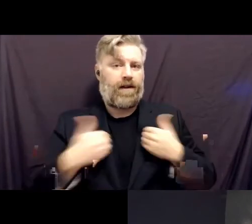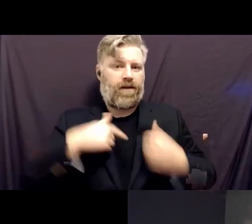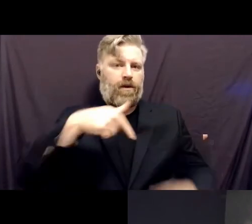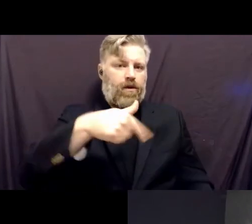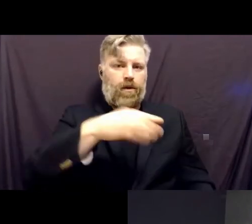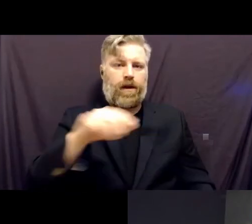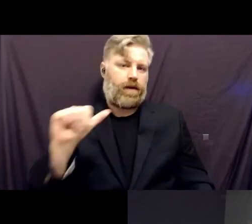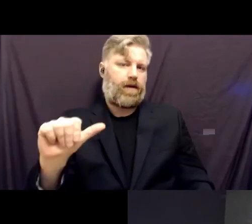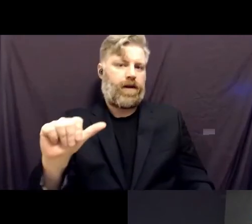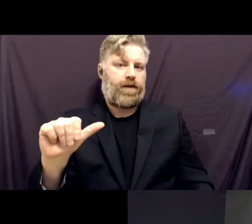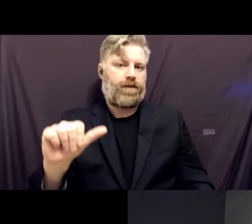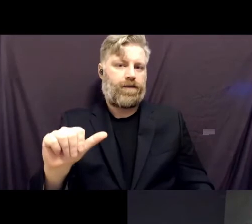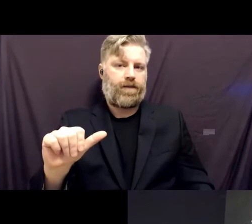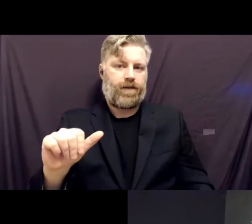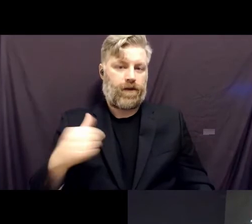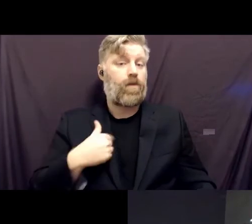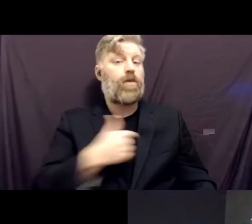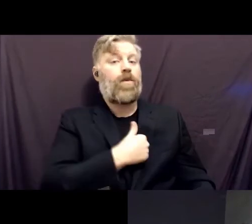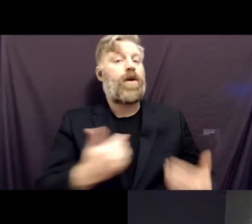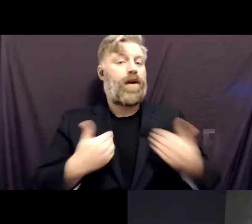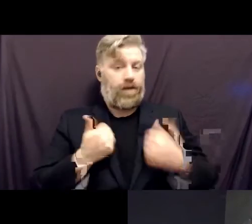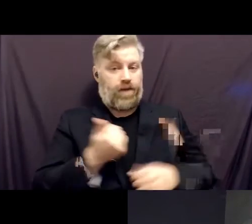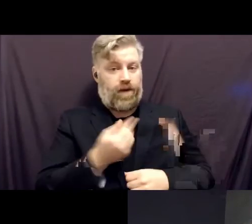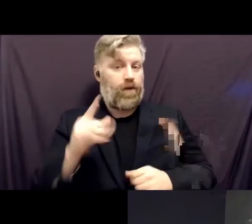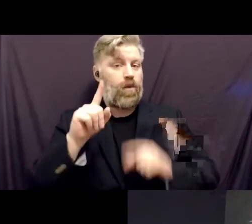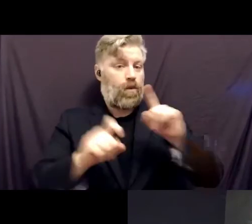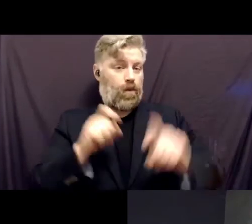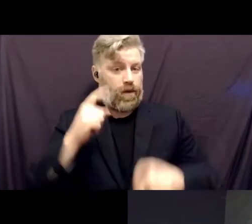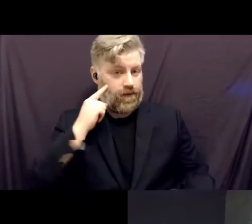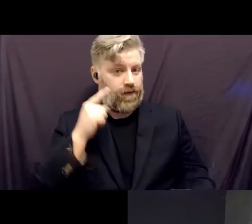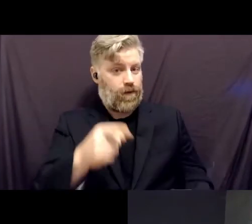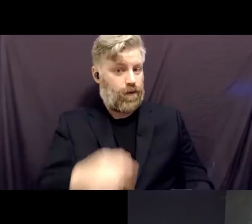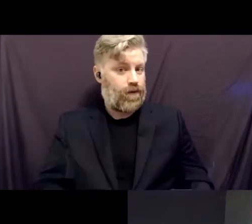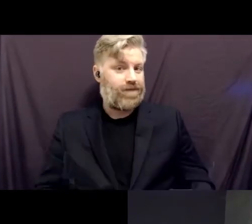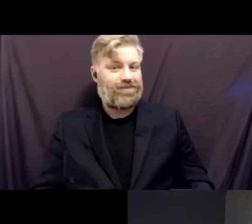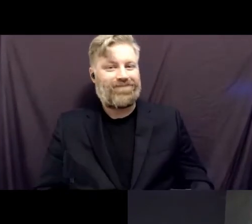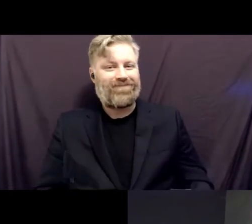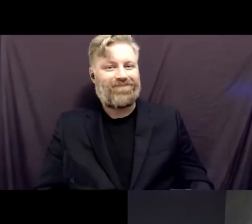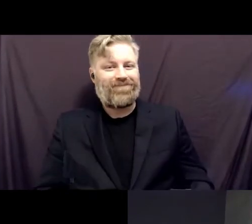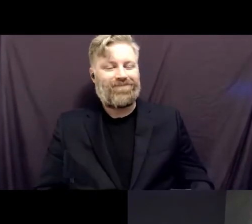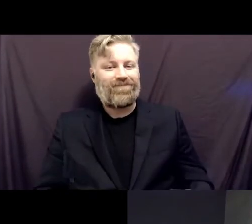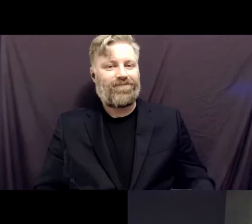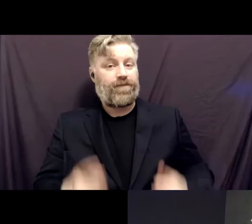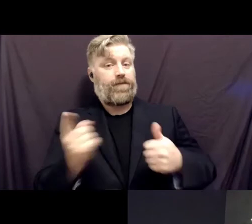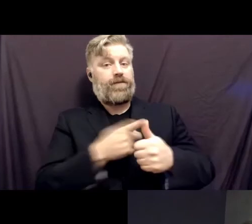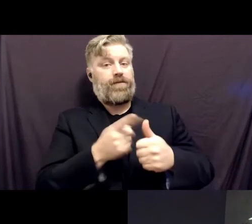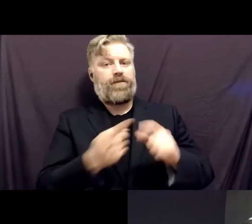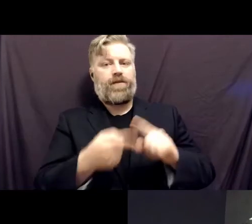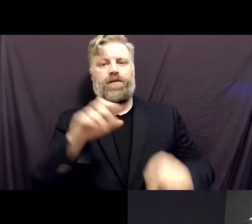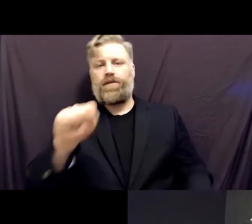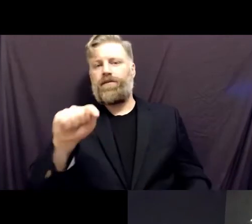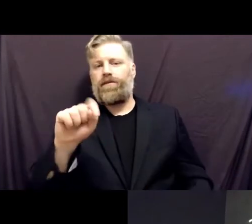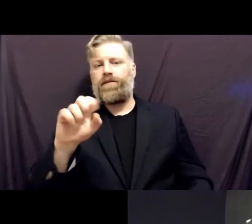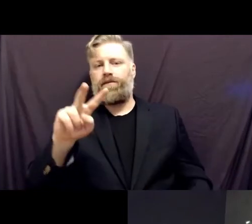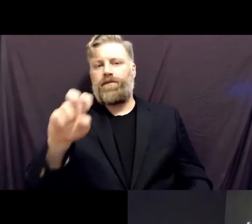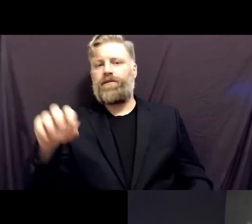answer. I see that we do have a few questions for you. So this one comes from Steve